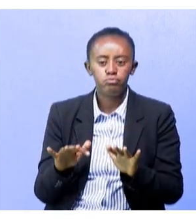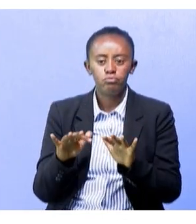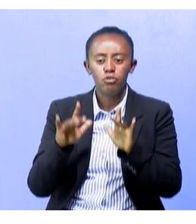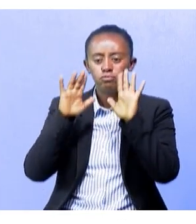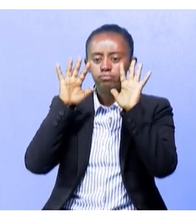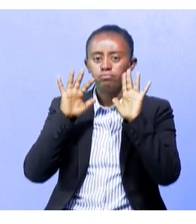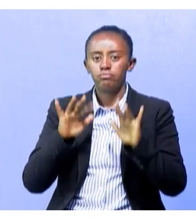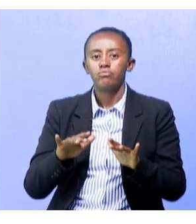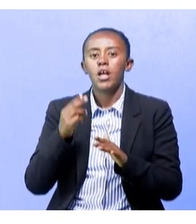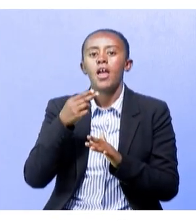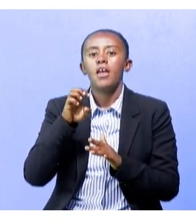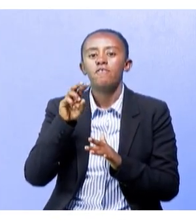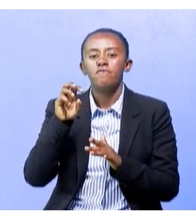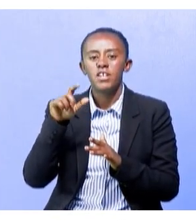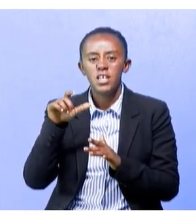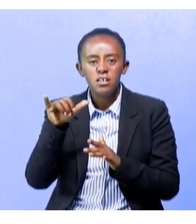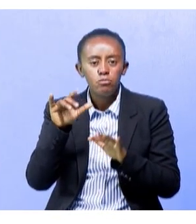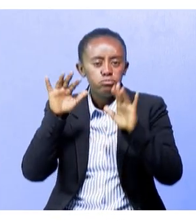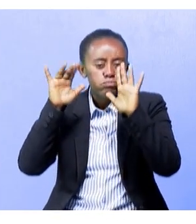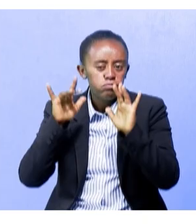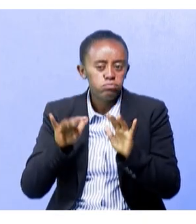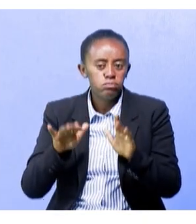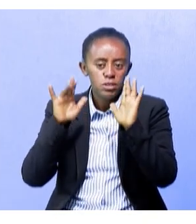It rained heavily. The